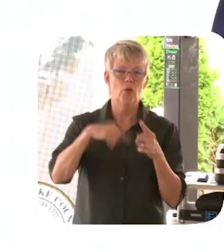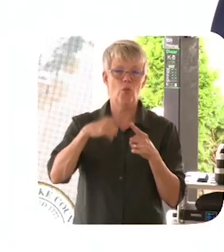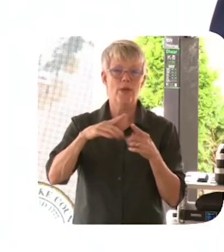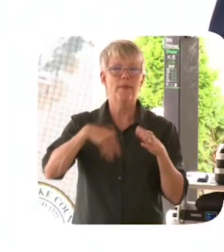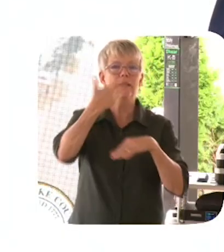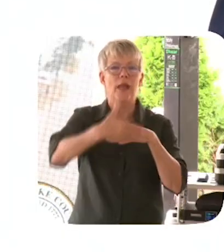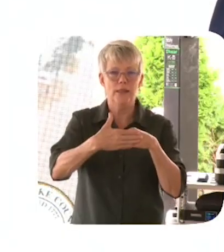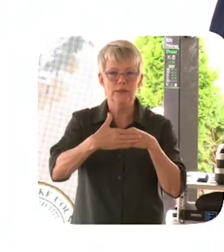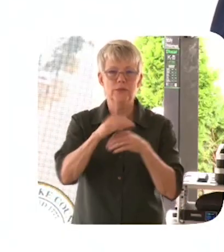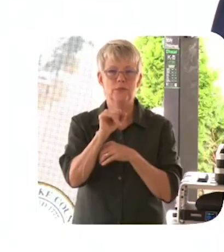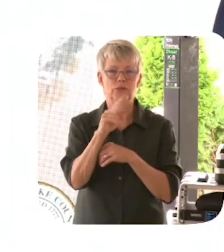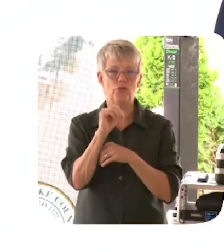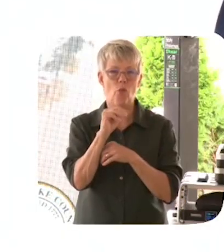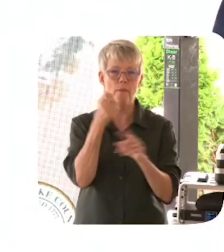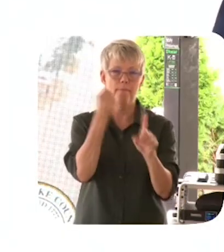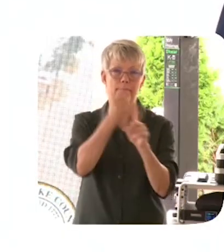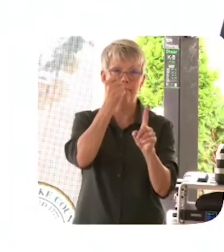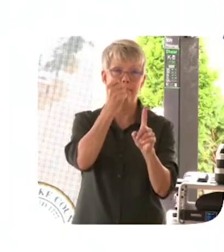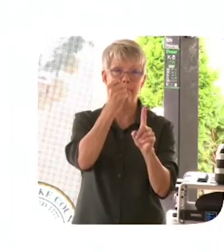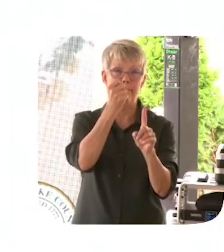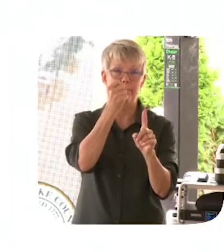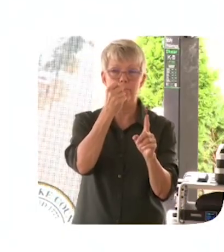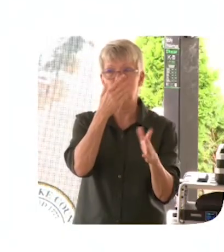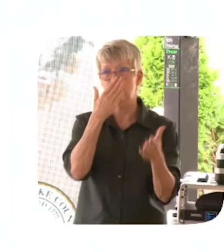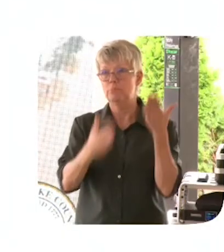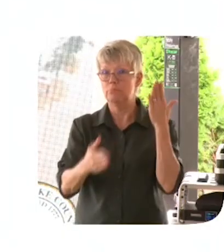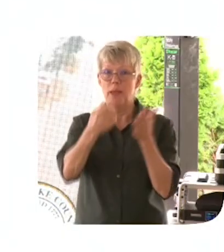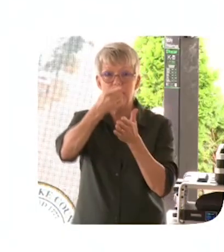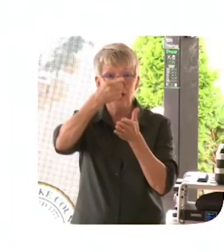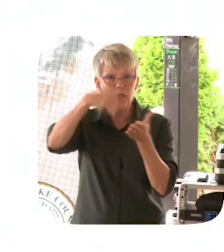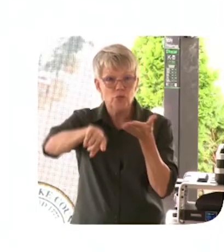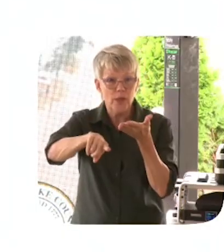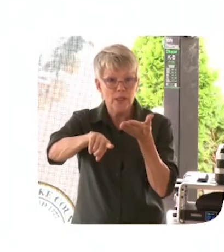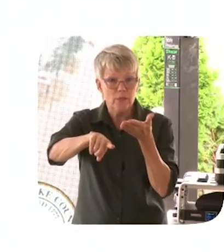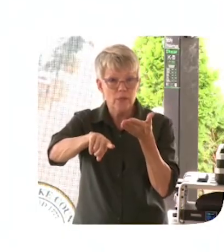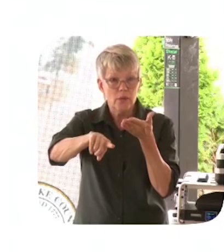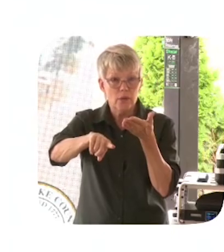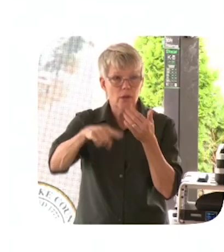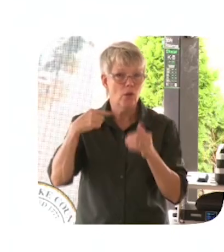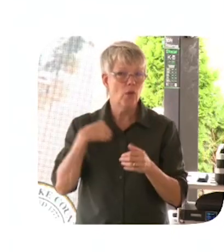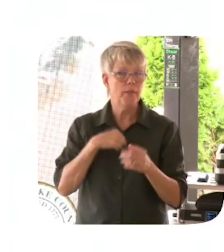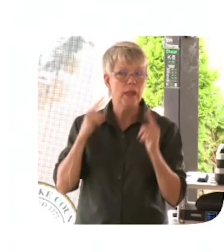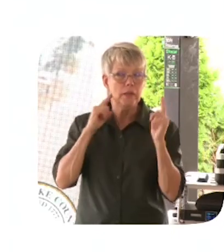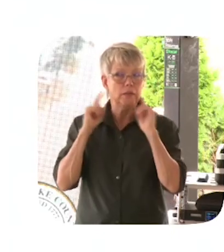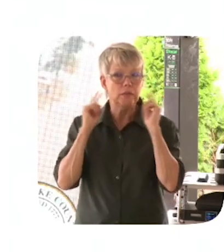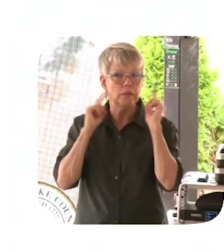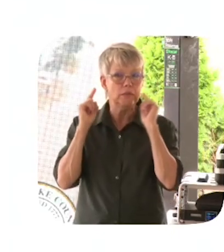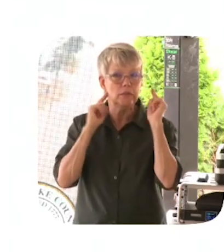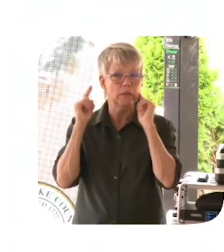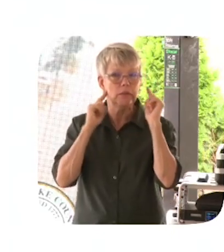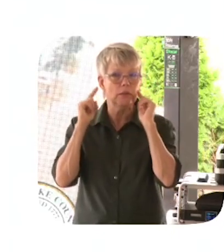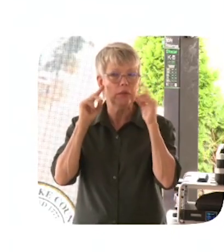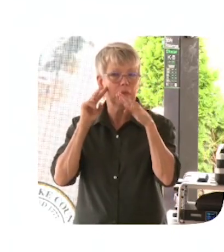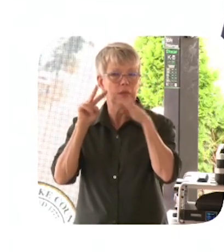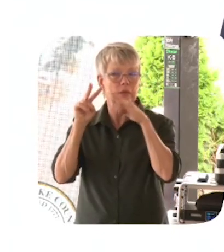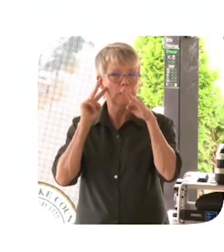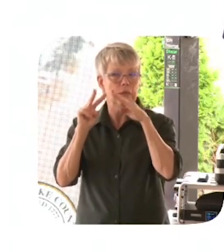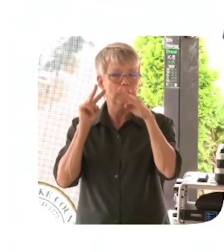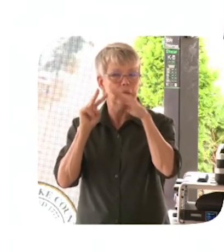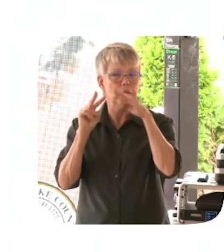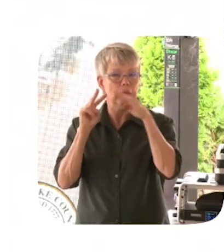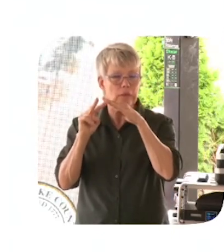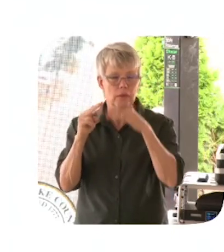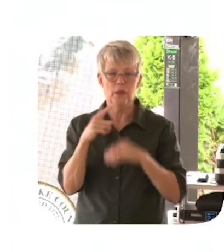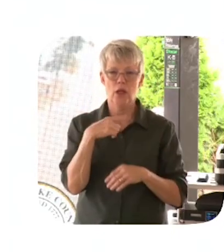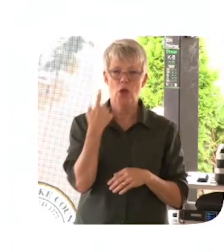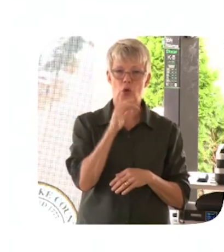storm comes. Could be next week. You know, we've been hearing a lot about that. It looks like,